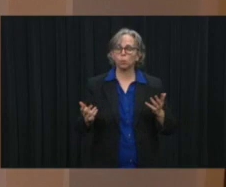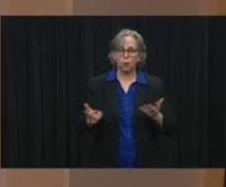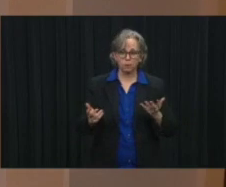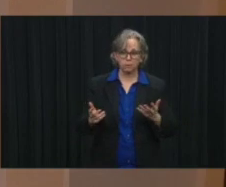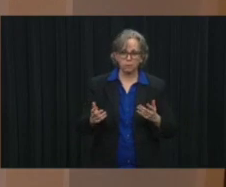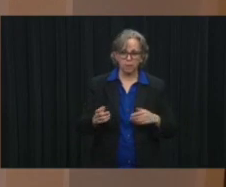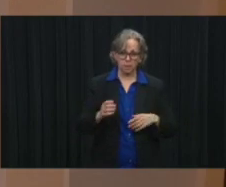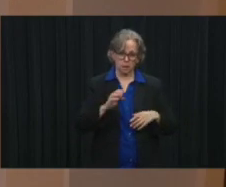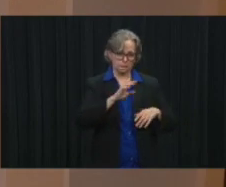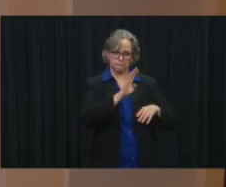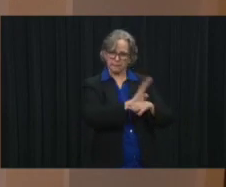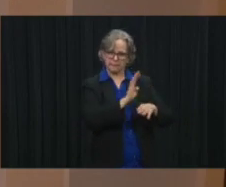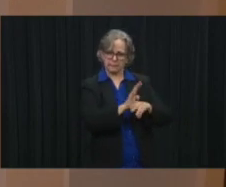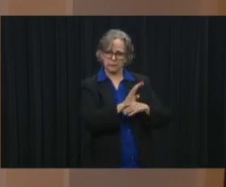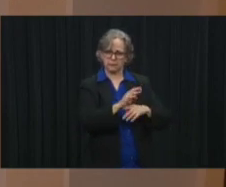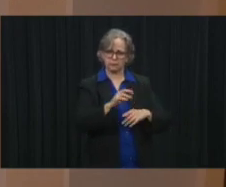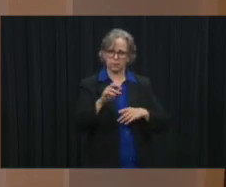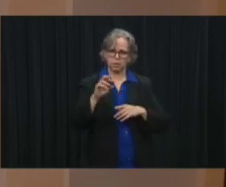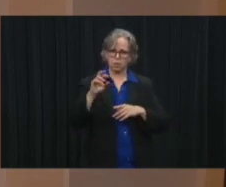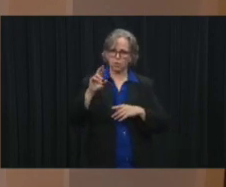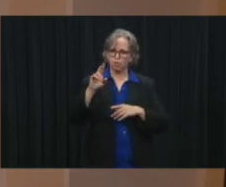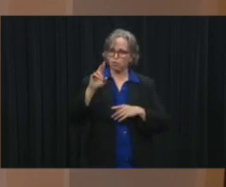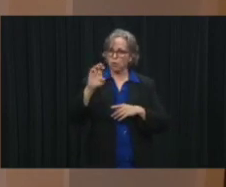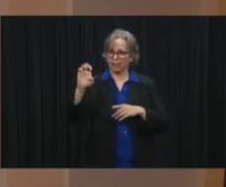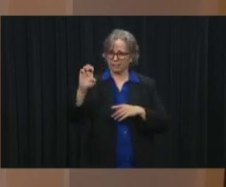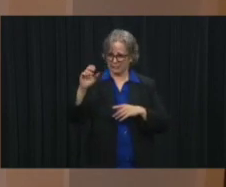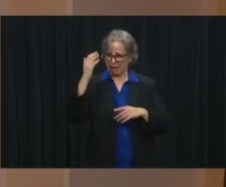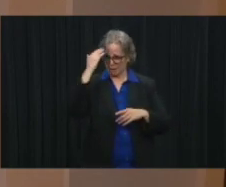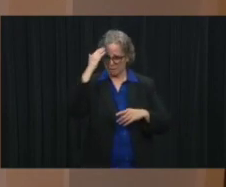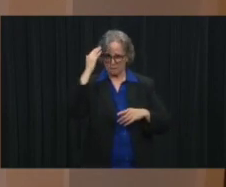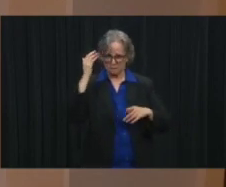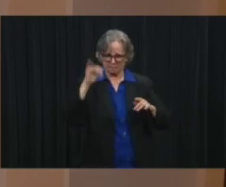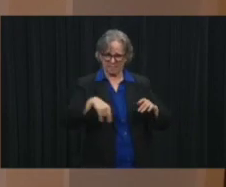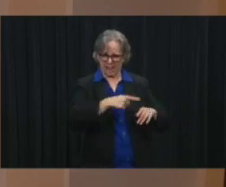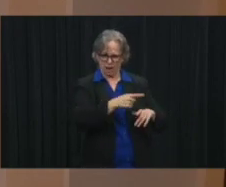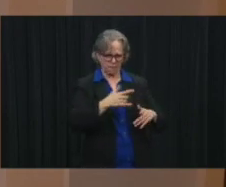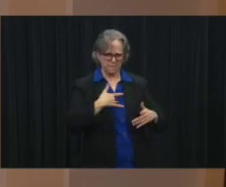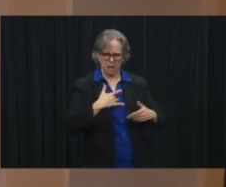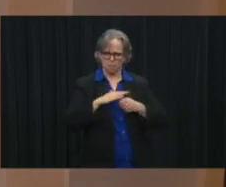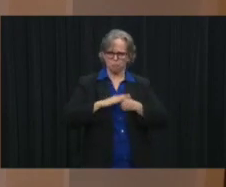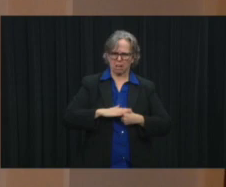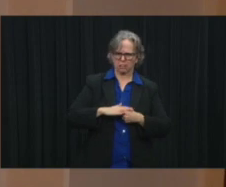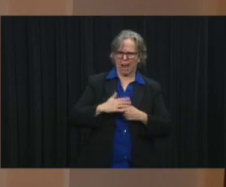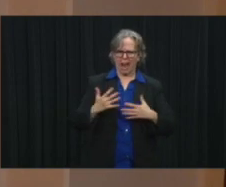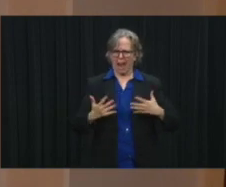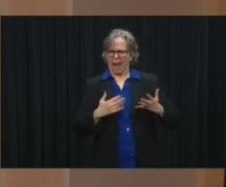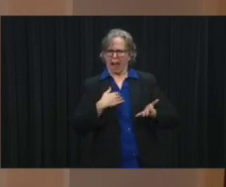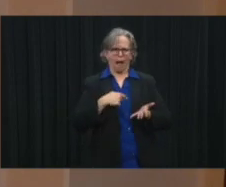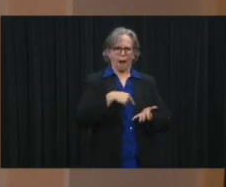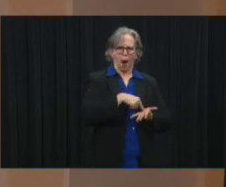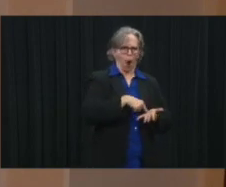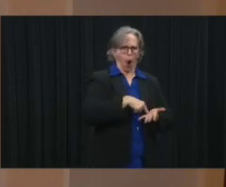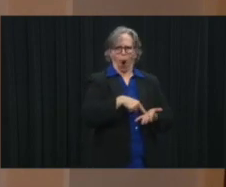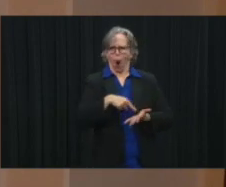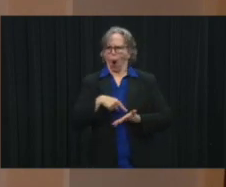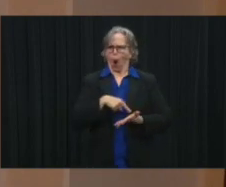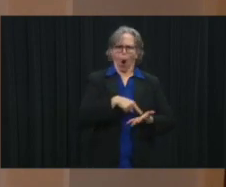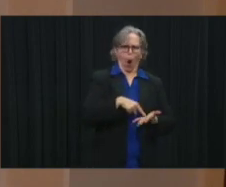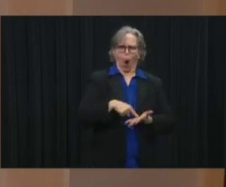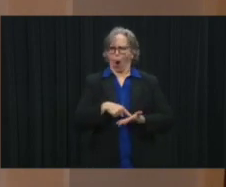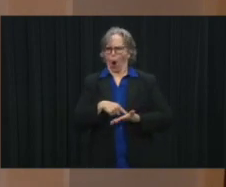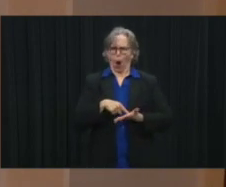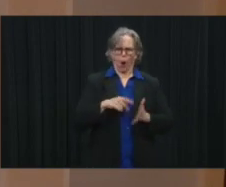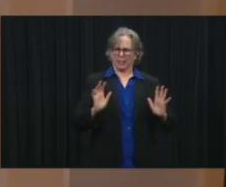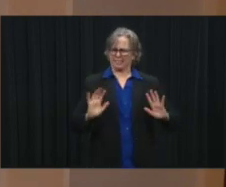realtors, the real estate operations, then don't feel the pressure to have to pay the banks. Then they can extend that grace to the businesses who